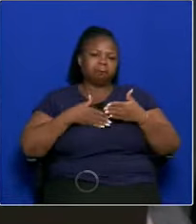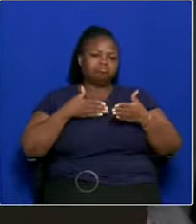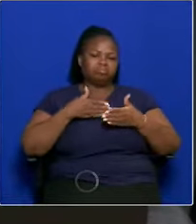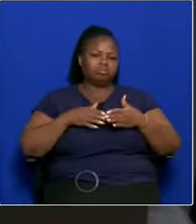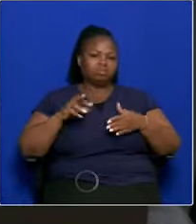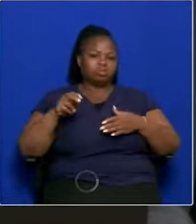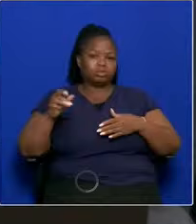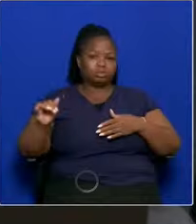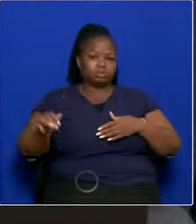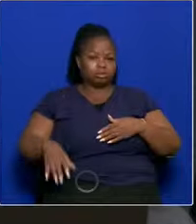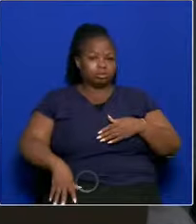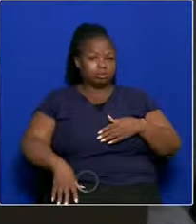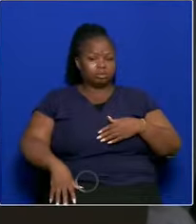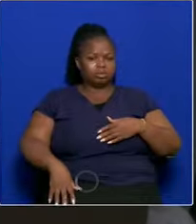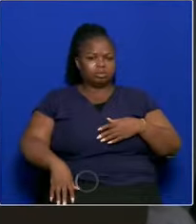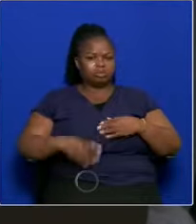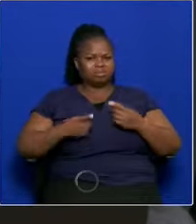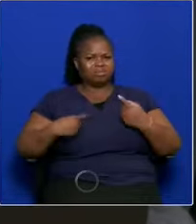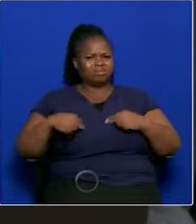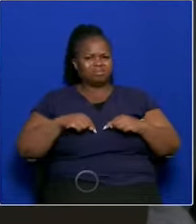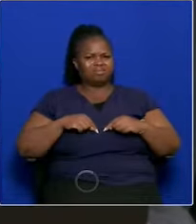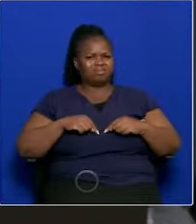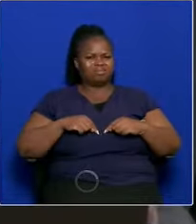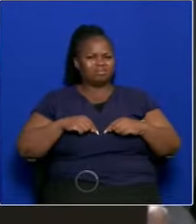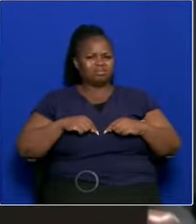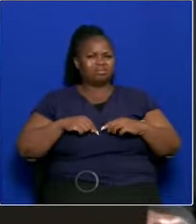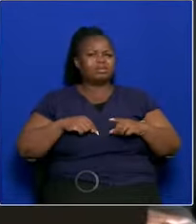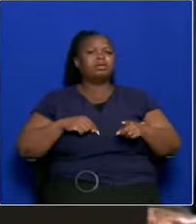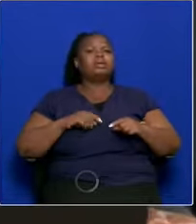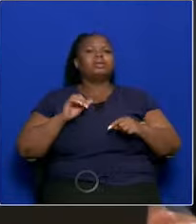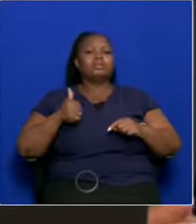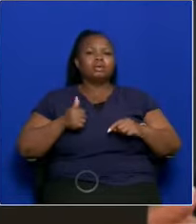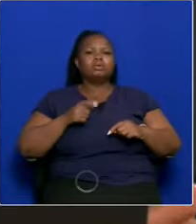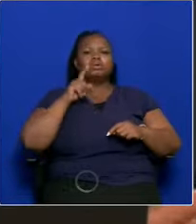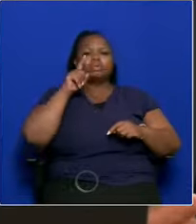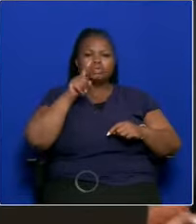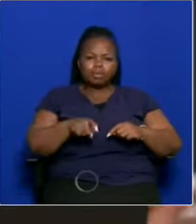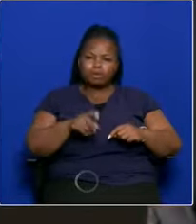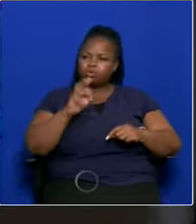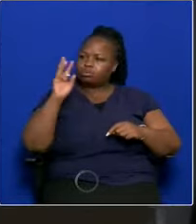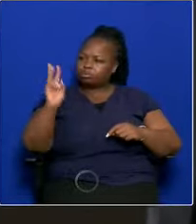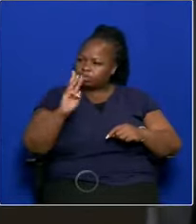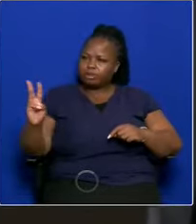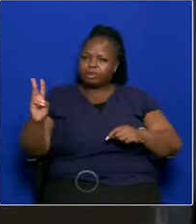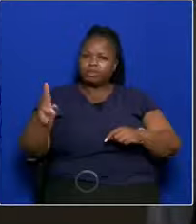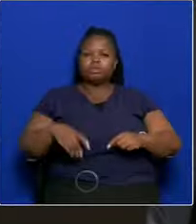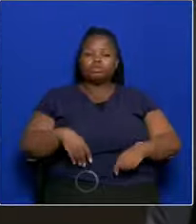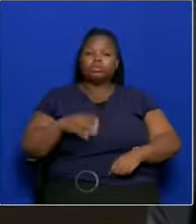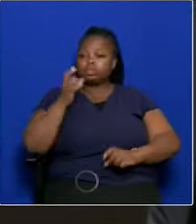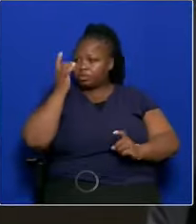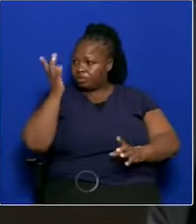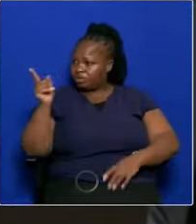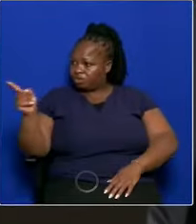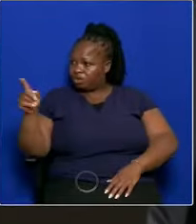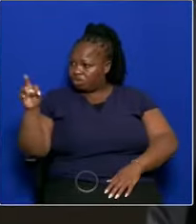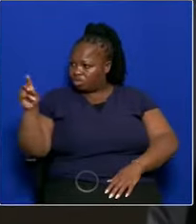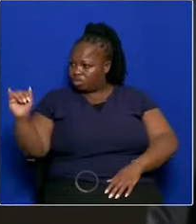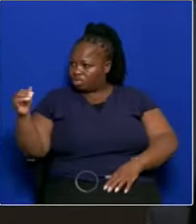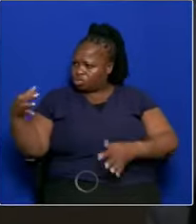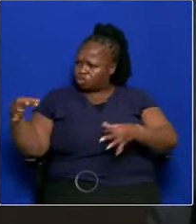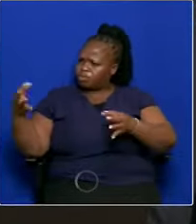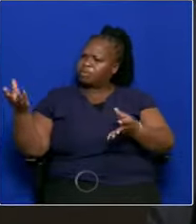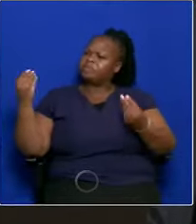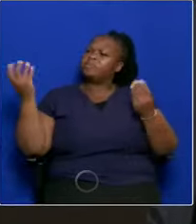at our finance. Yeah, you should have reprimanded him. You should have said to him, Nkosi, where do you get these documents because they belong